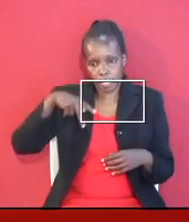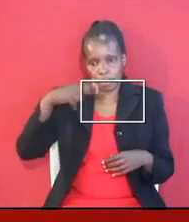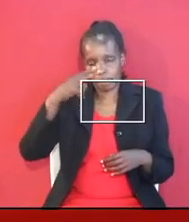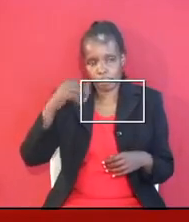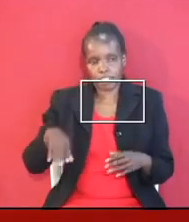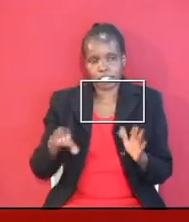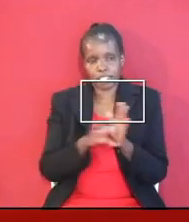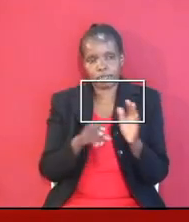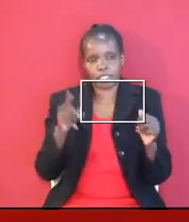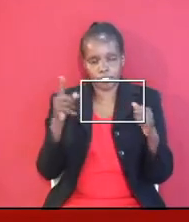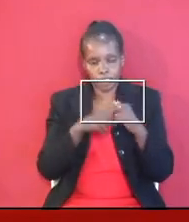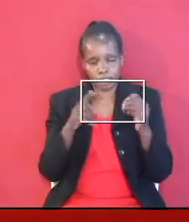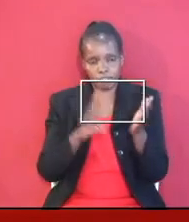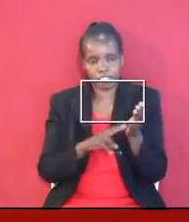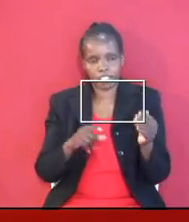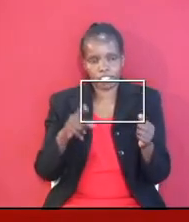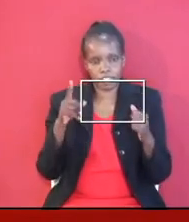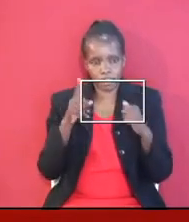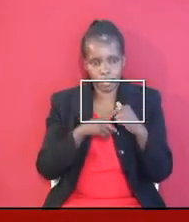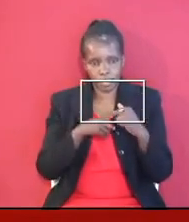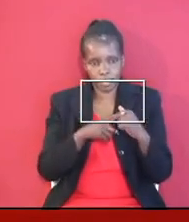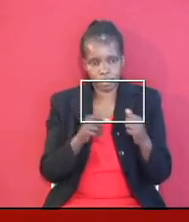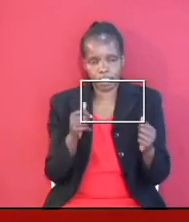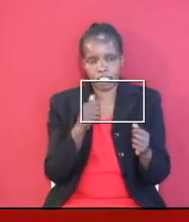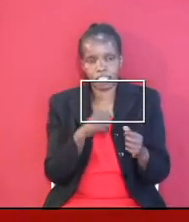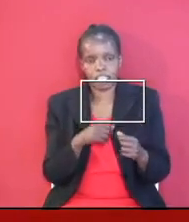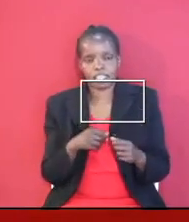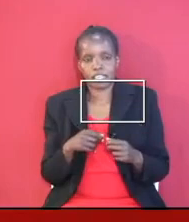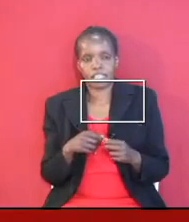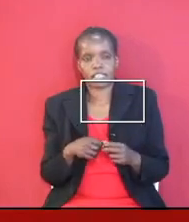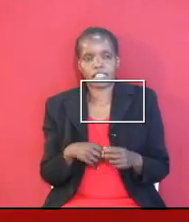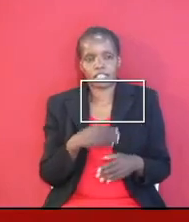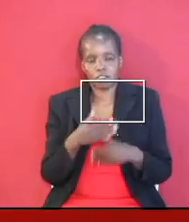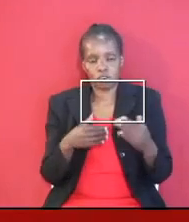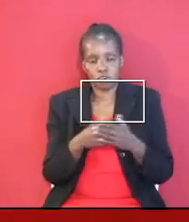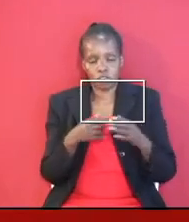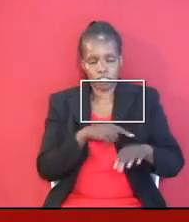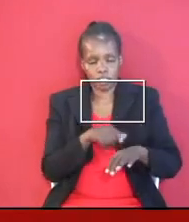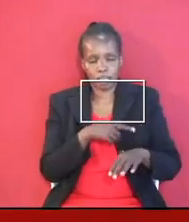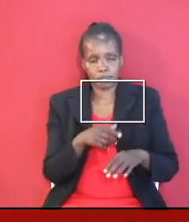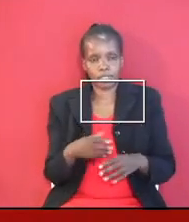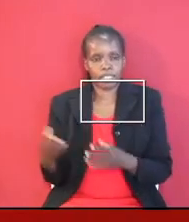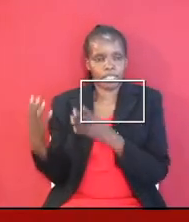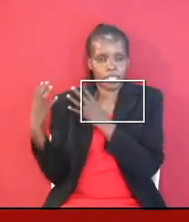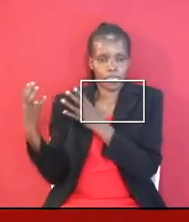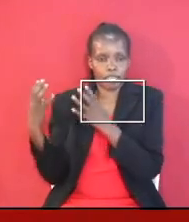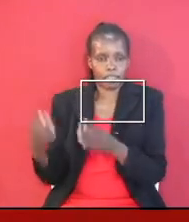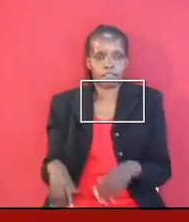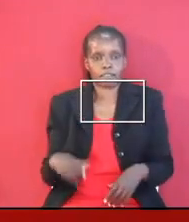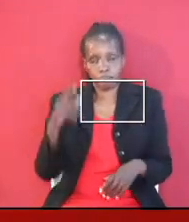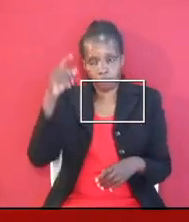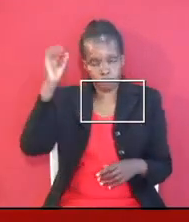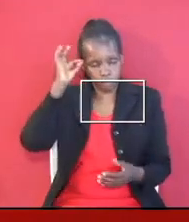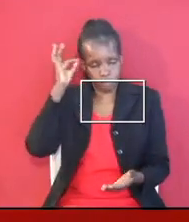verses 16 to 24. I will paraphrase. At all times, carry faith as a shield.